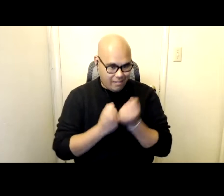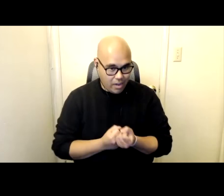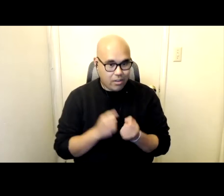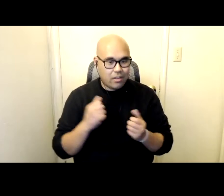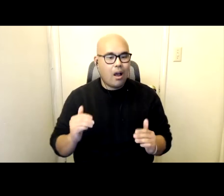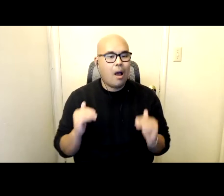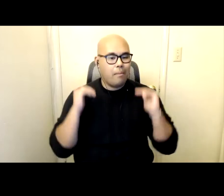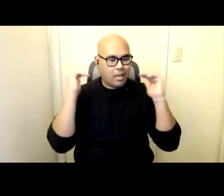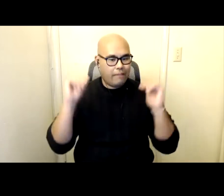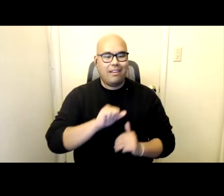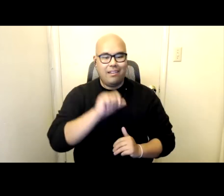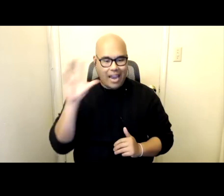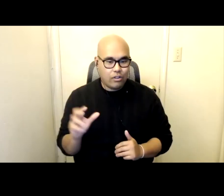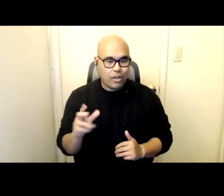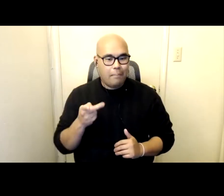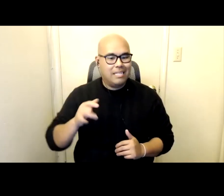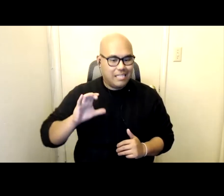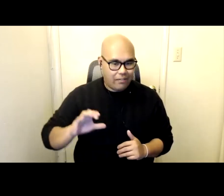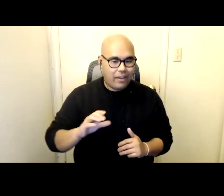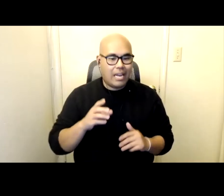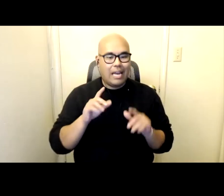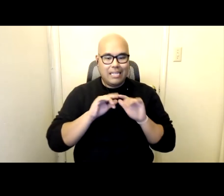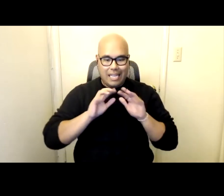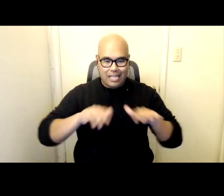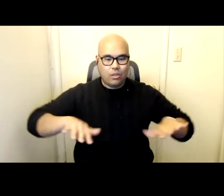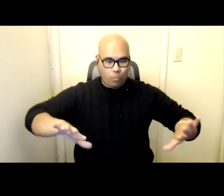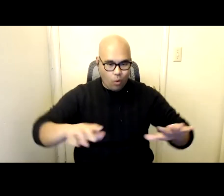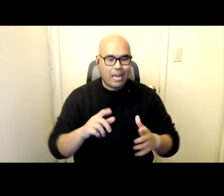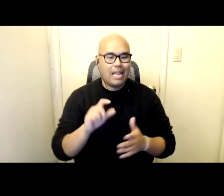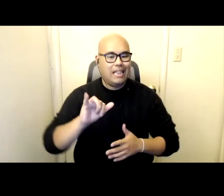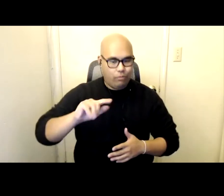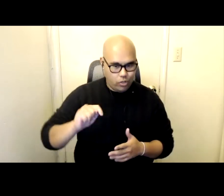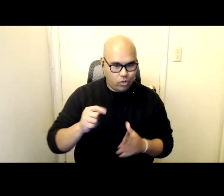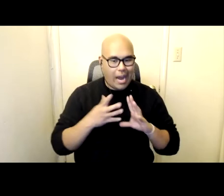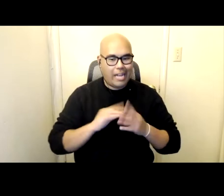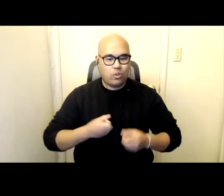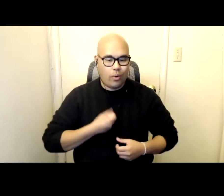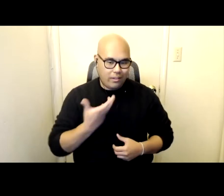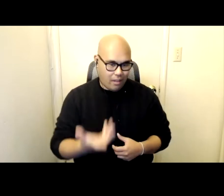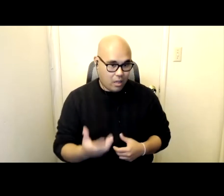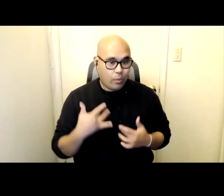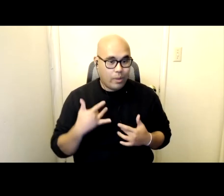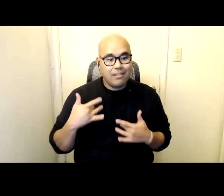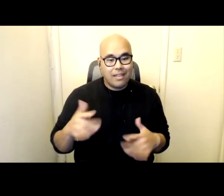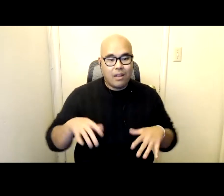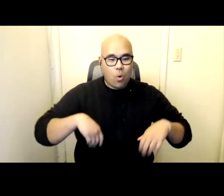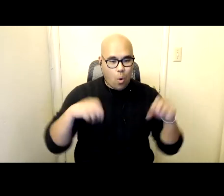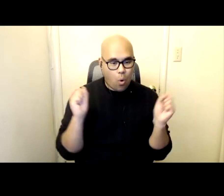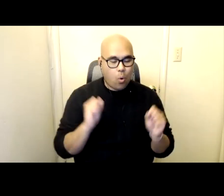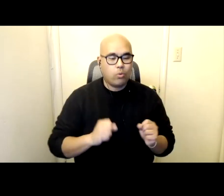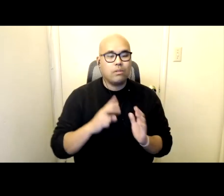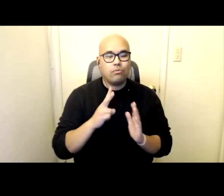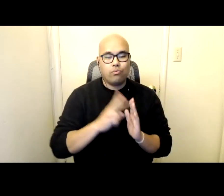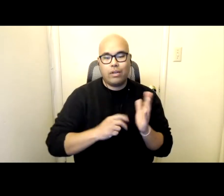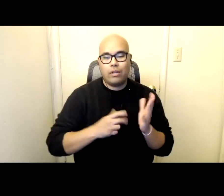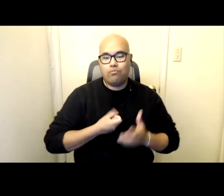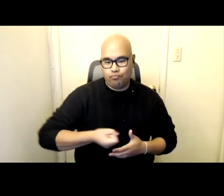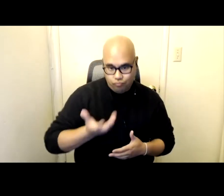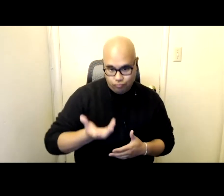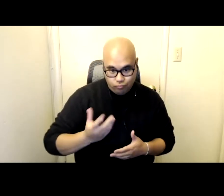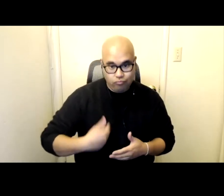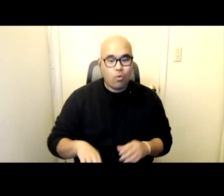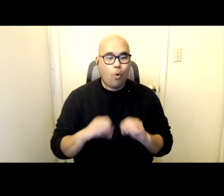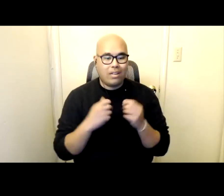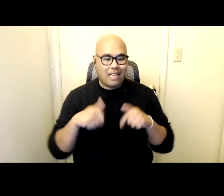Asian and Pacific diasporic literature and storytelling. We hold frequent readings and conversations like this one,